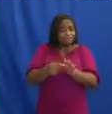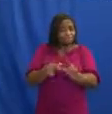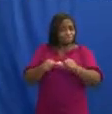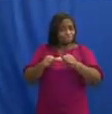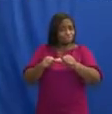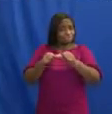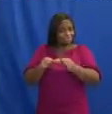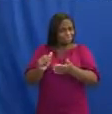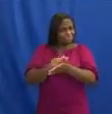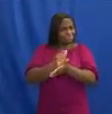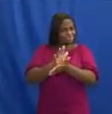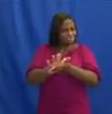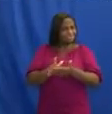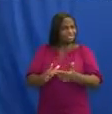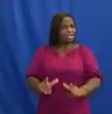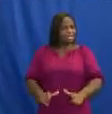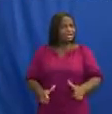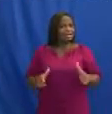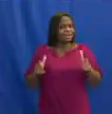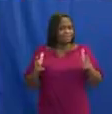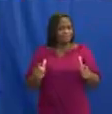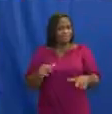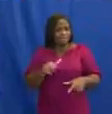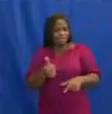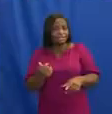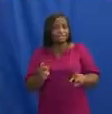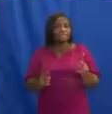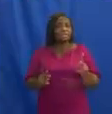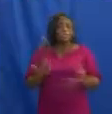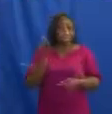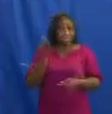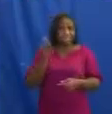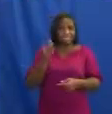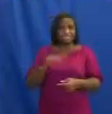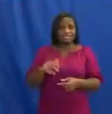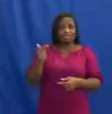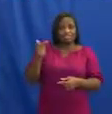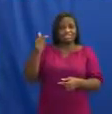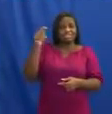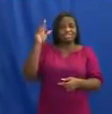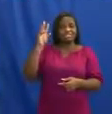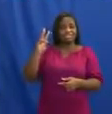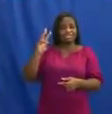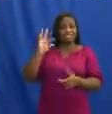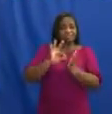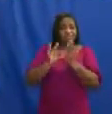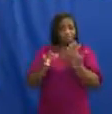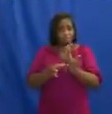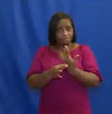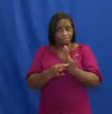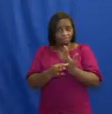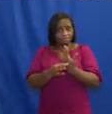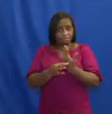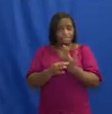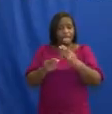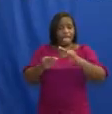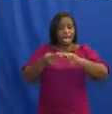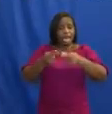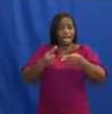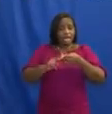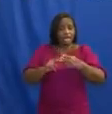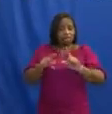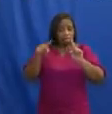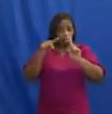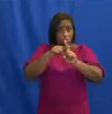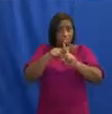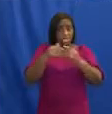jeopardize our lives and livelihoods. As of Friday, 26 February, the total number of